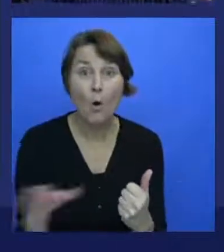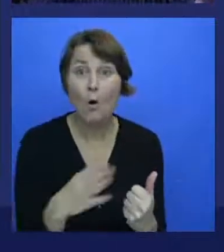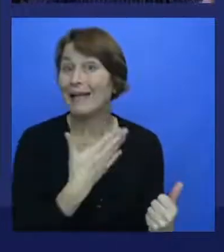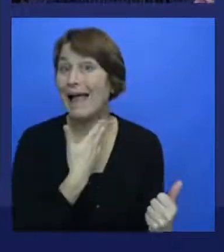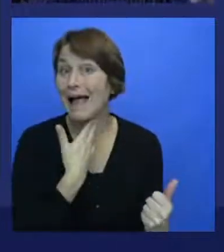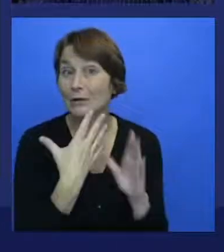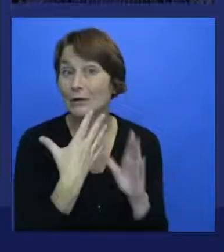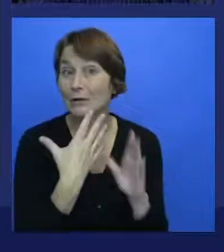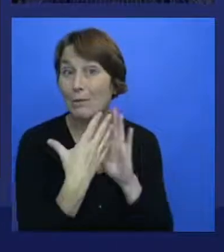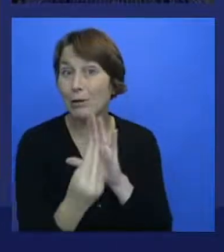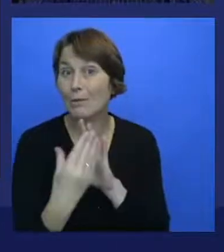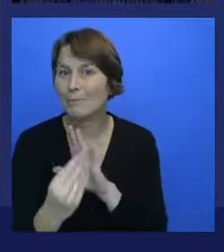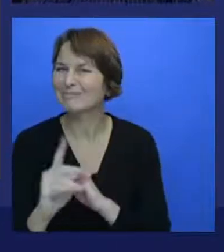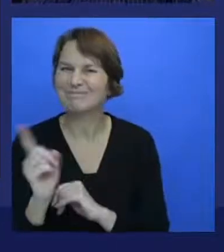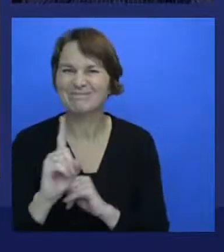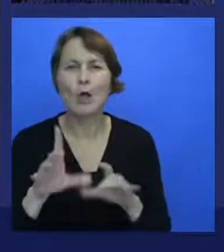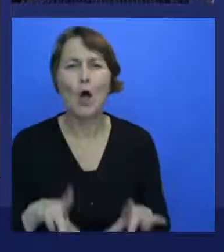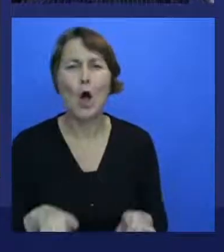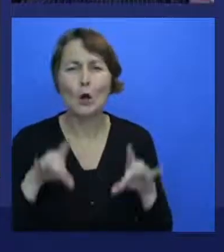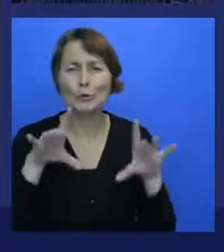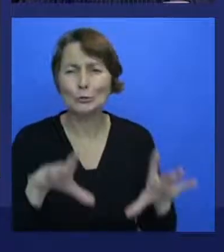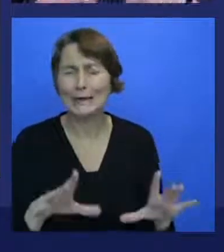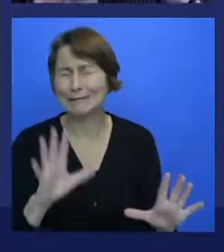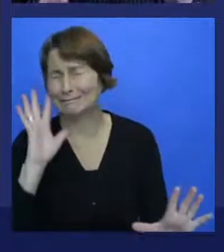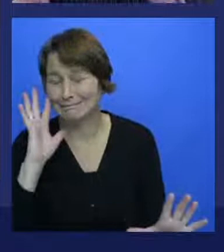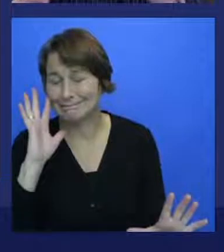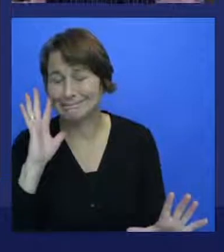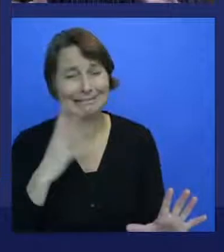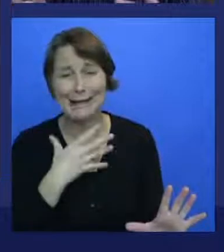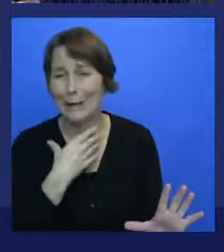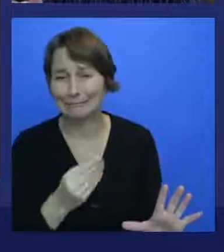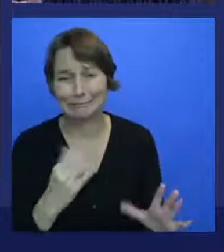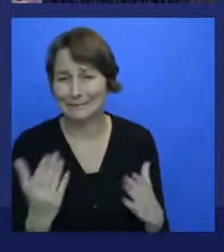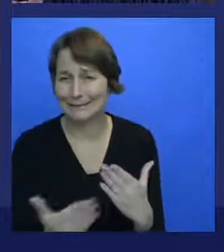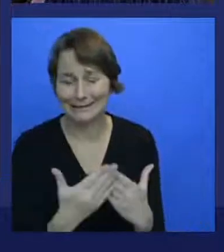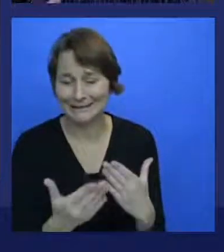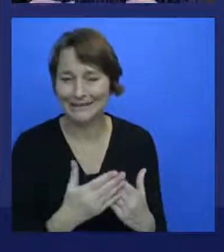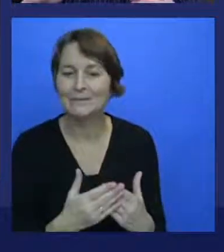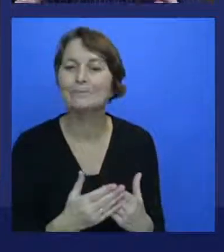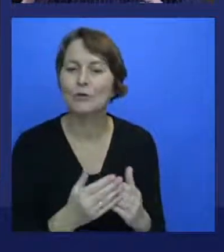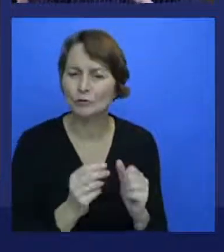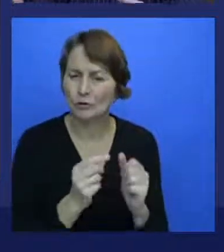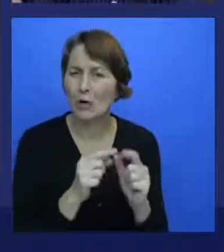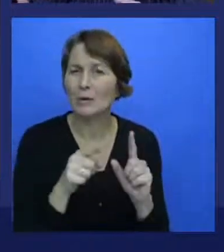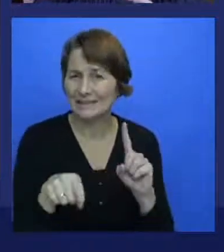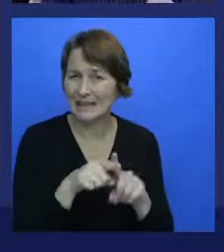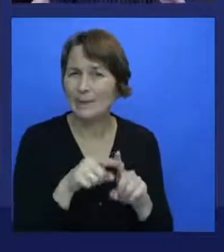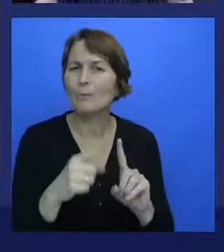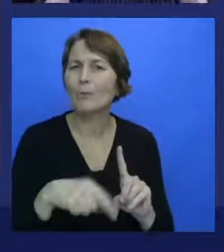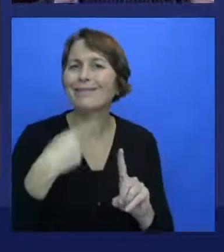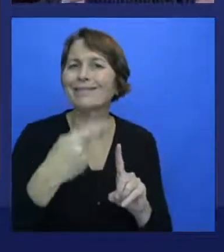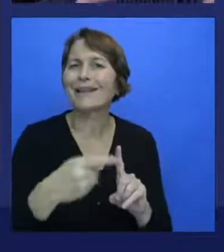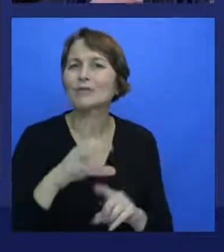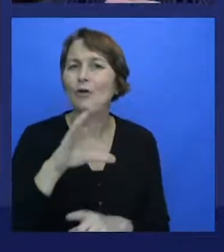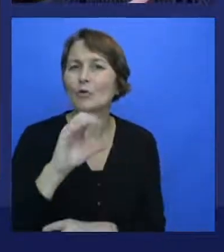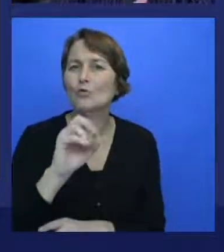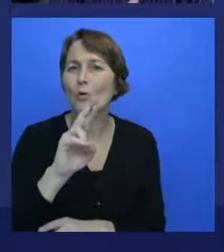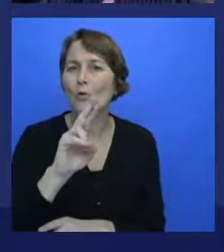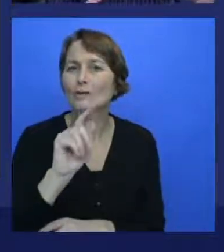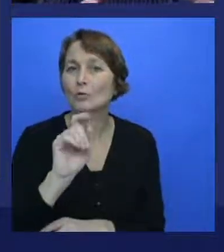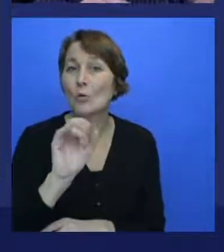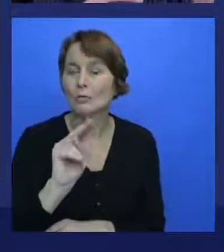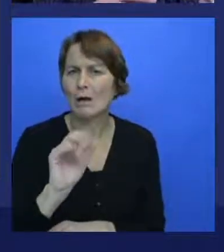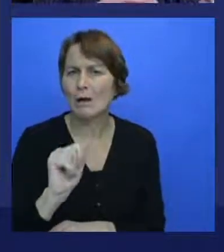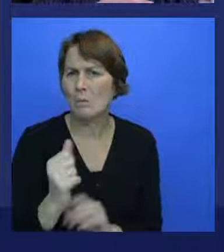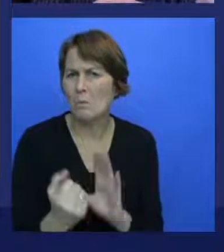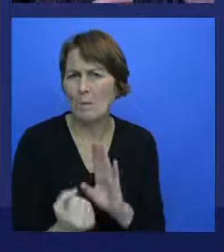that Siri, Google Voice, even Cortana, all roughly along the same lines. And what had happened was voice recognition in the old models